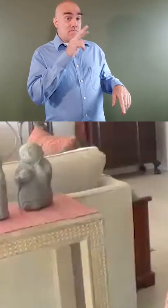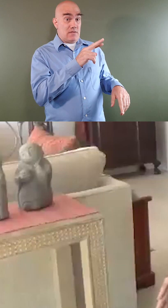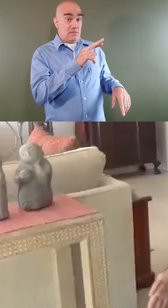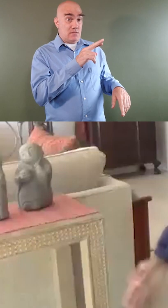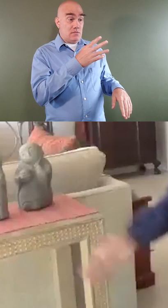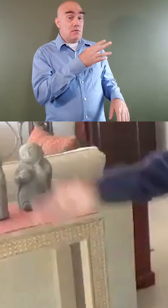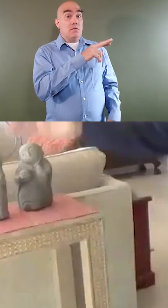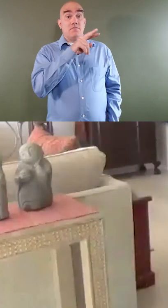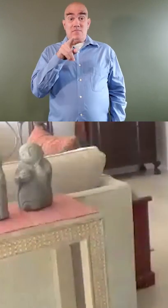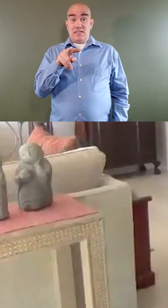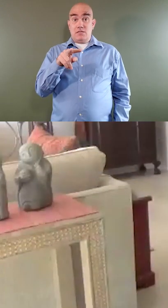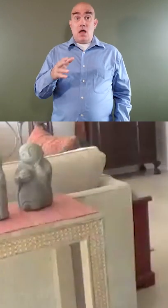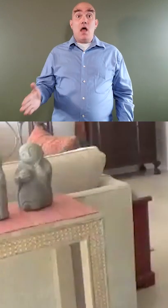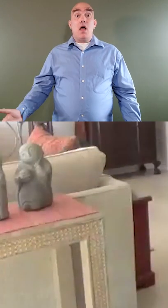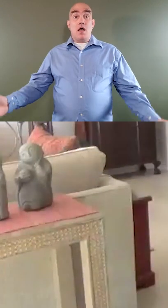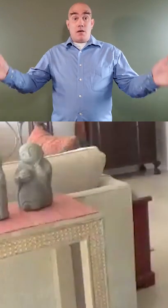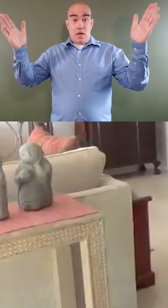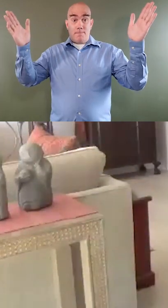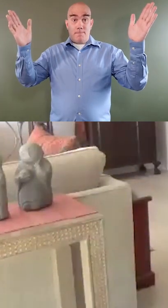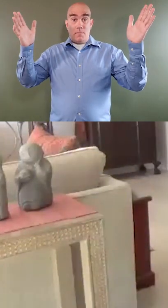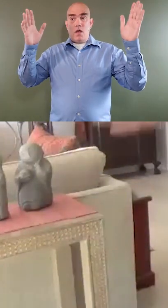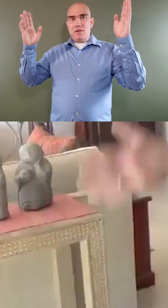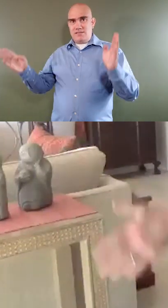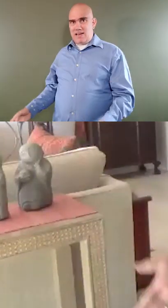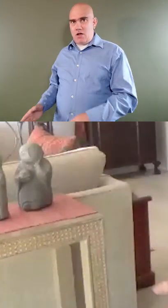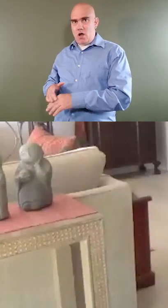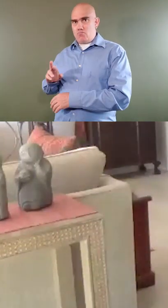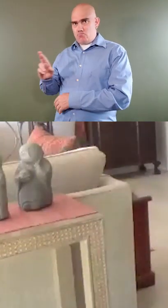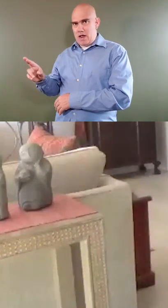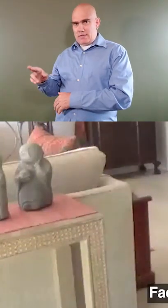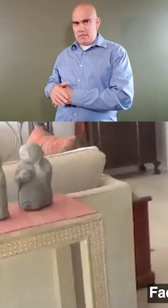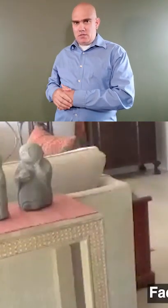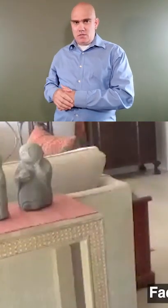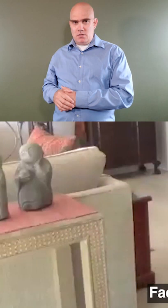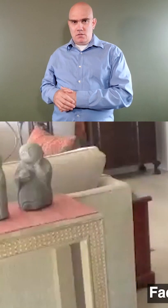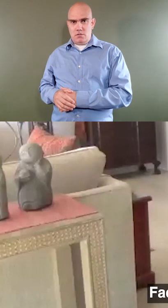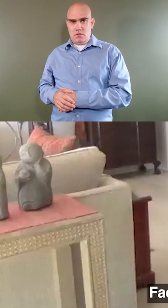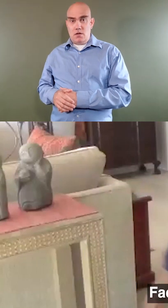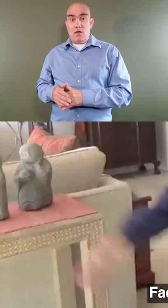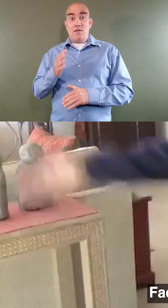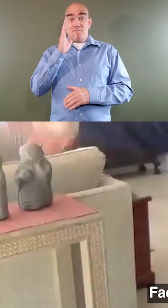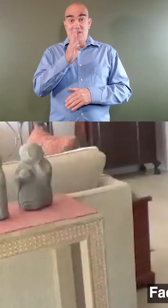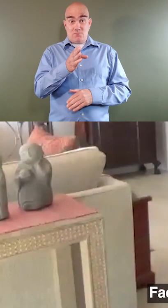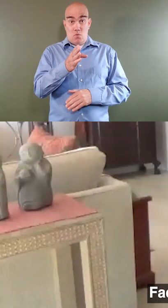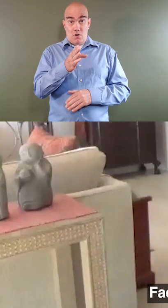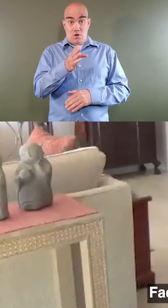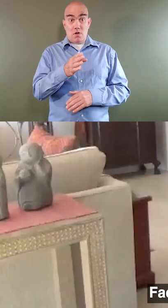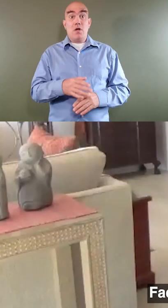Face forward, come up. Come down on the right. Face forward, come